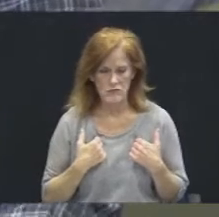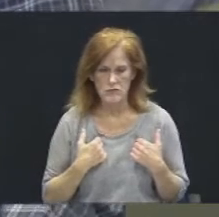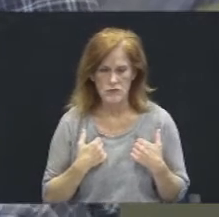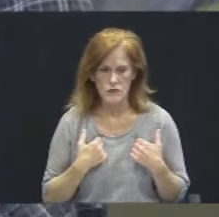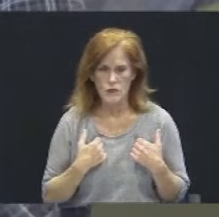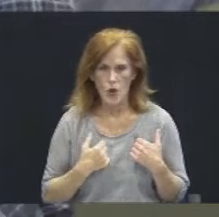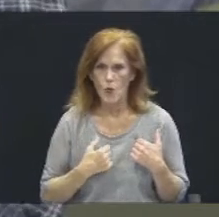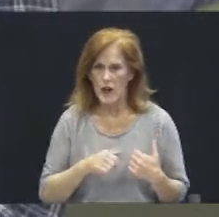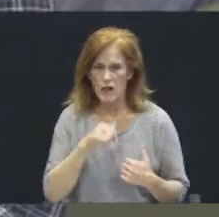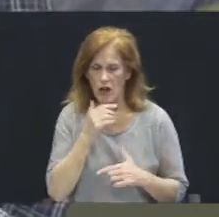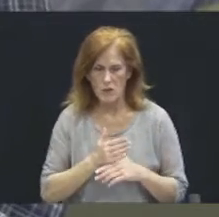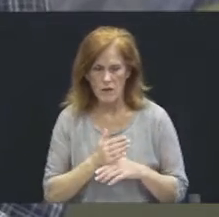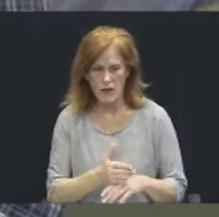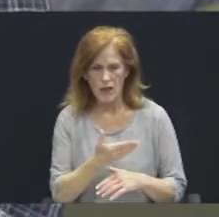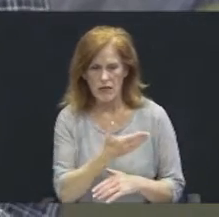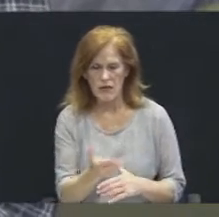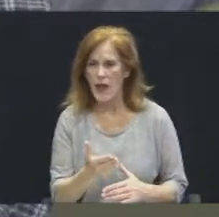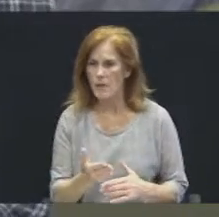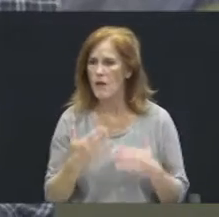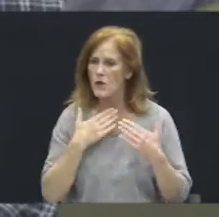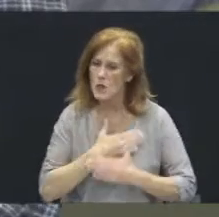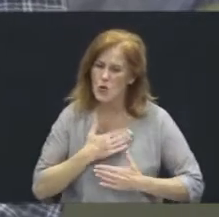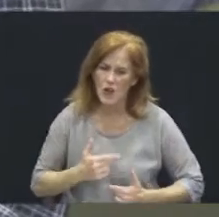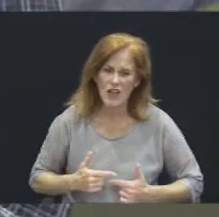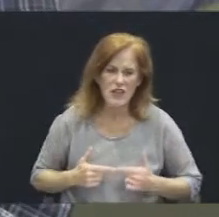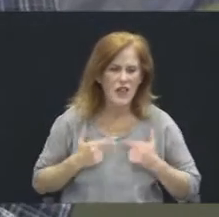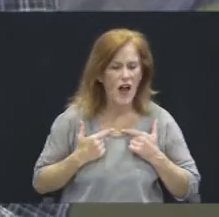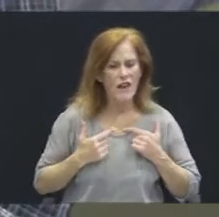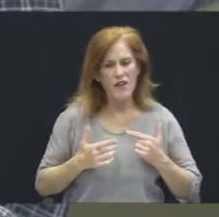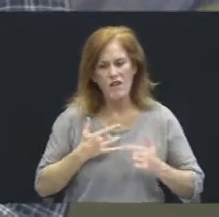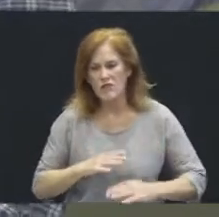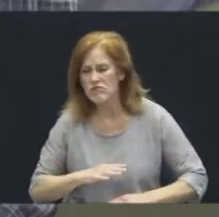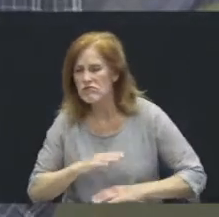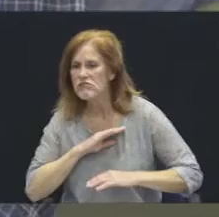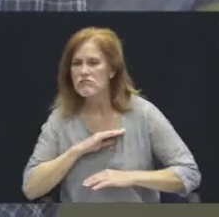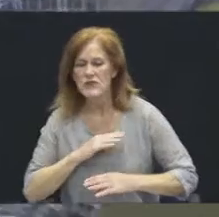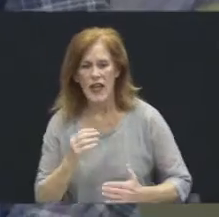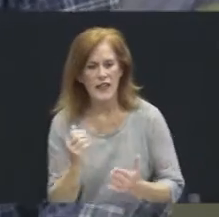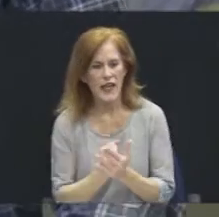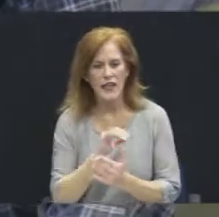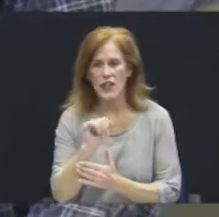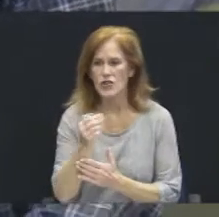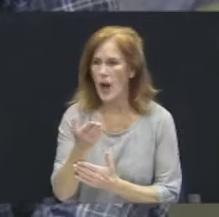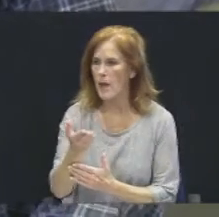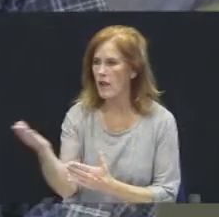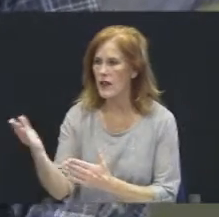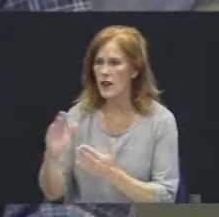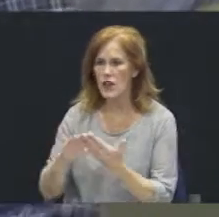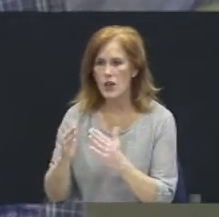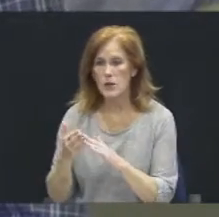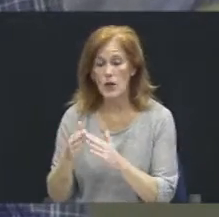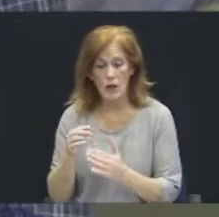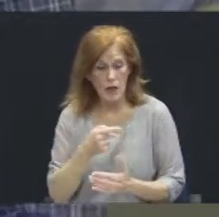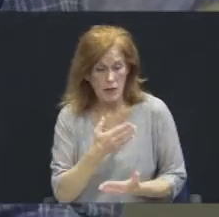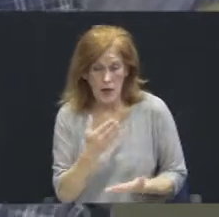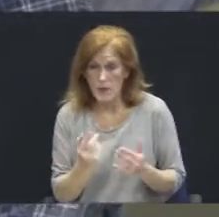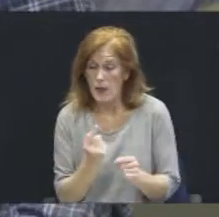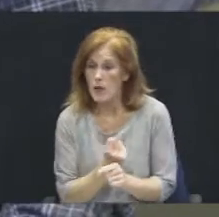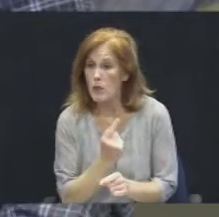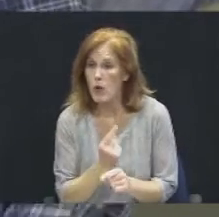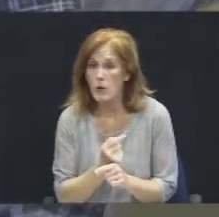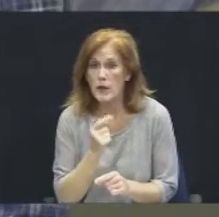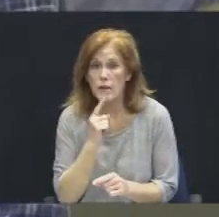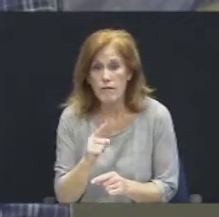you know, stop them from living a fulfilled life and gaining competitive employment. They might be appropriate for competitive employment. They